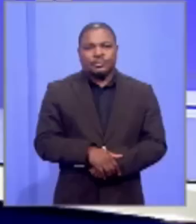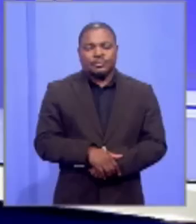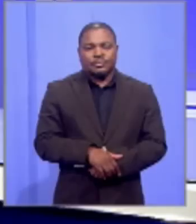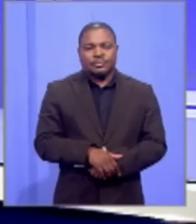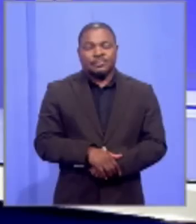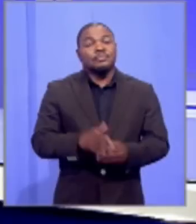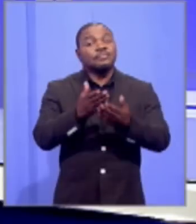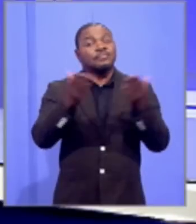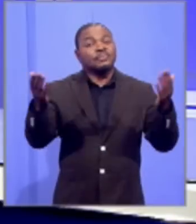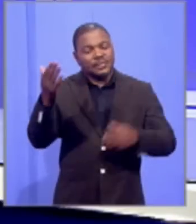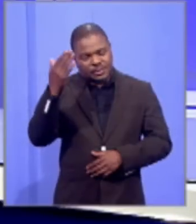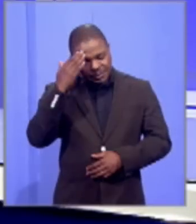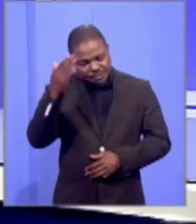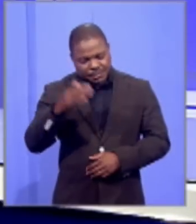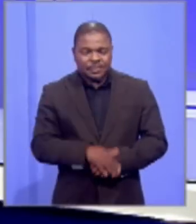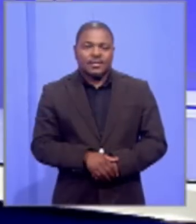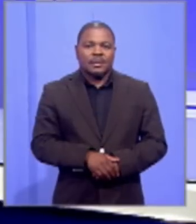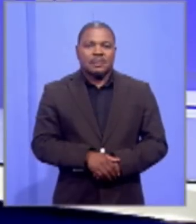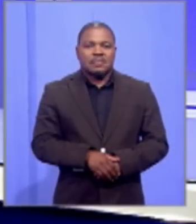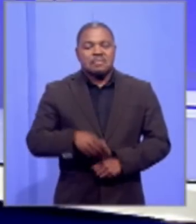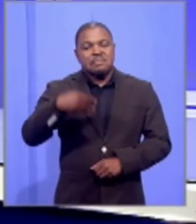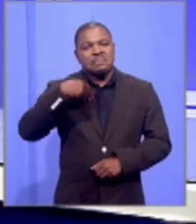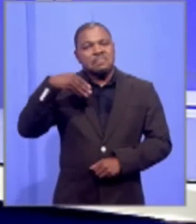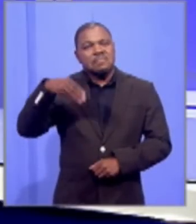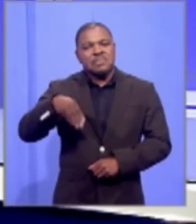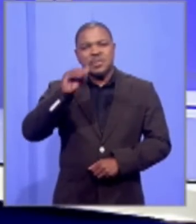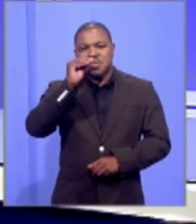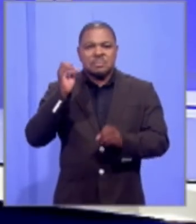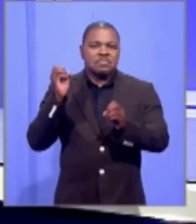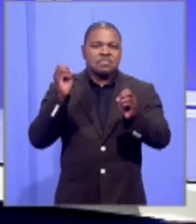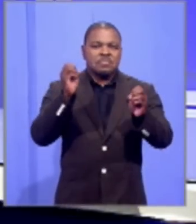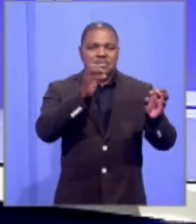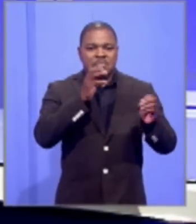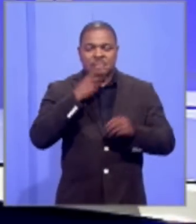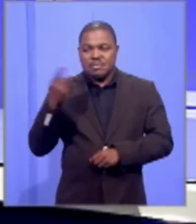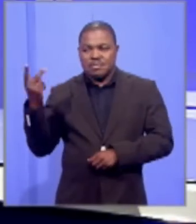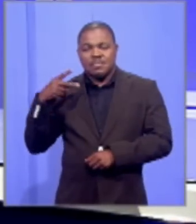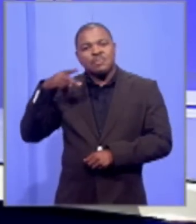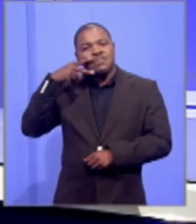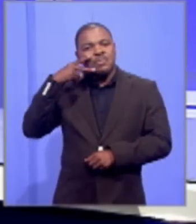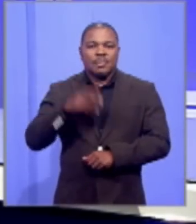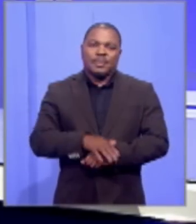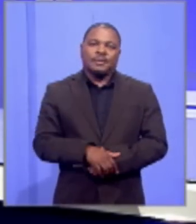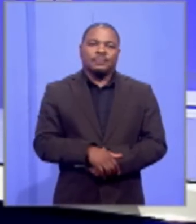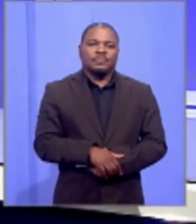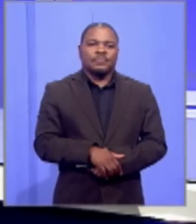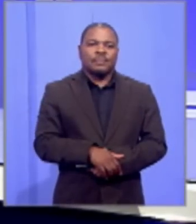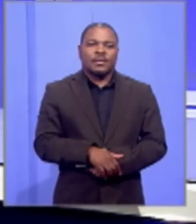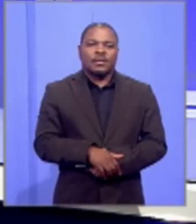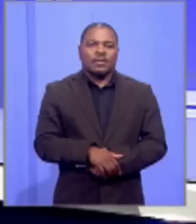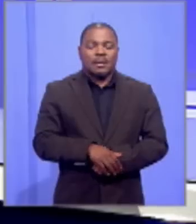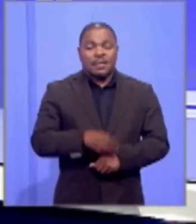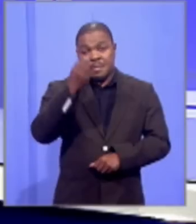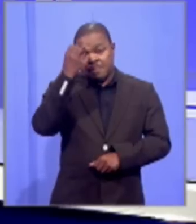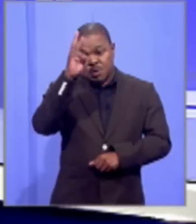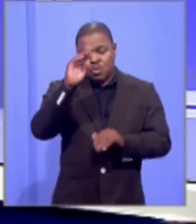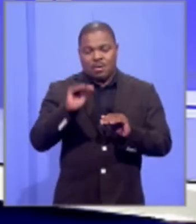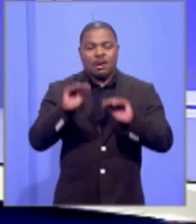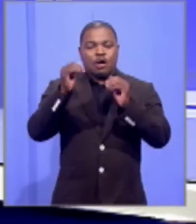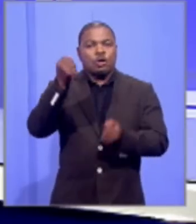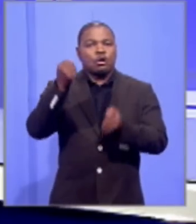Batho besho thobela ke lesolela madireng a letšatši le mošomi mmogo Augustine Letlalo. Kgorokgolo ya tsheko